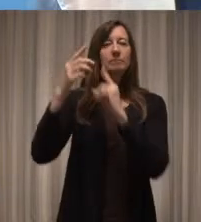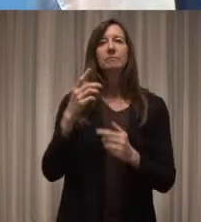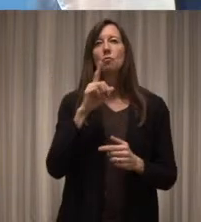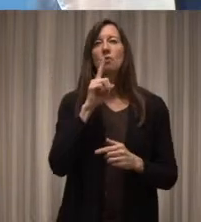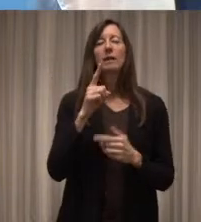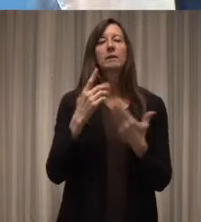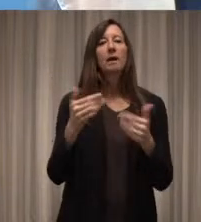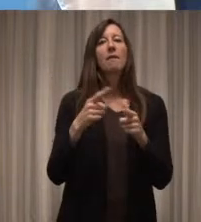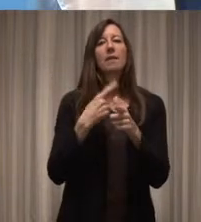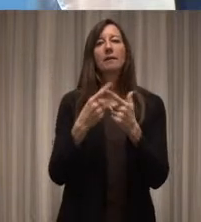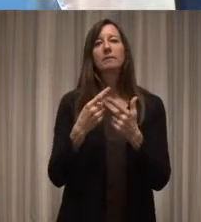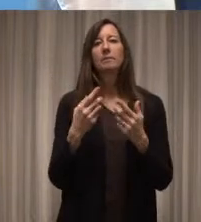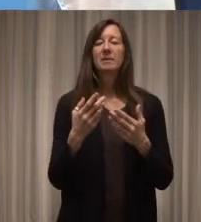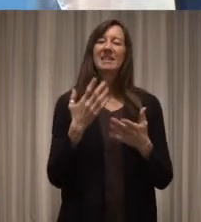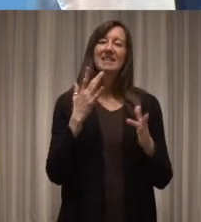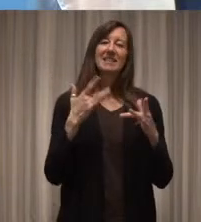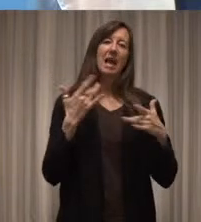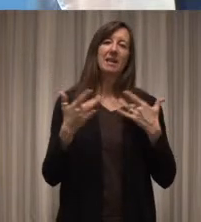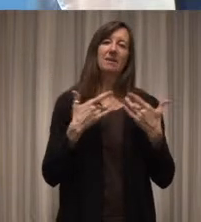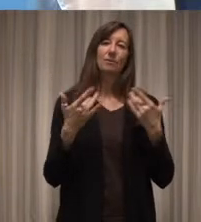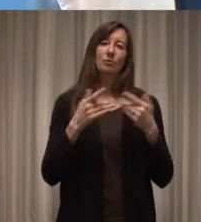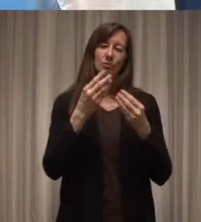in that speech next week.